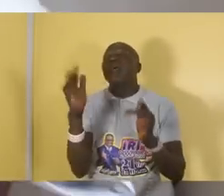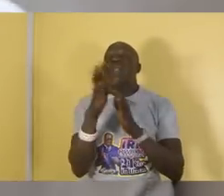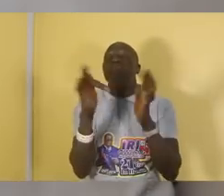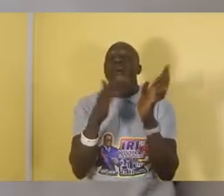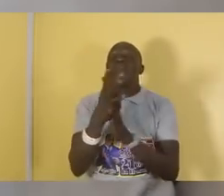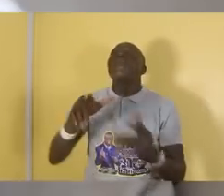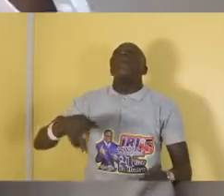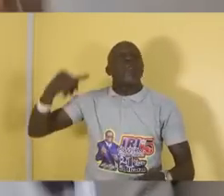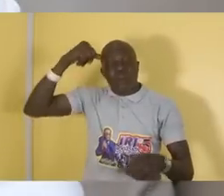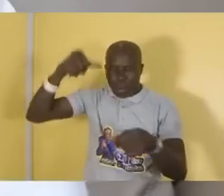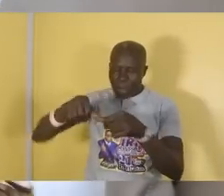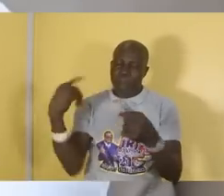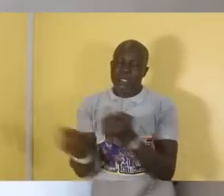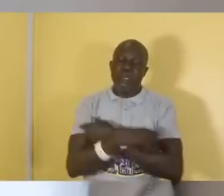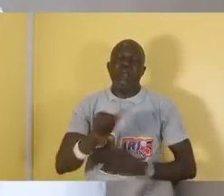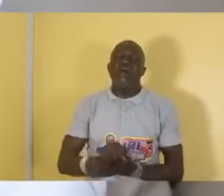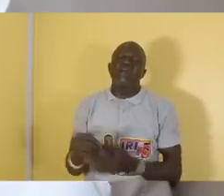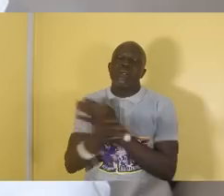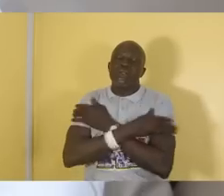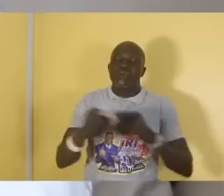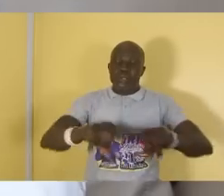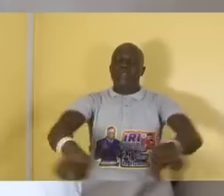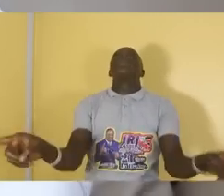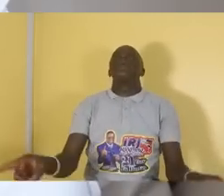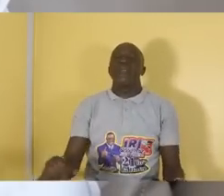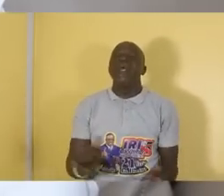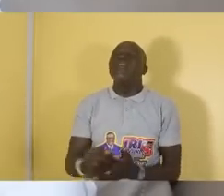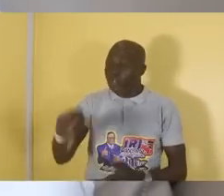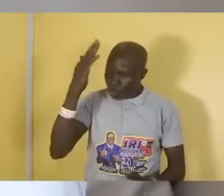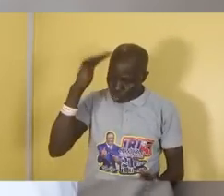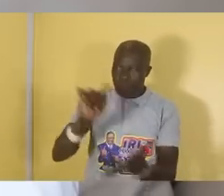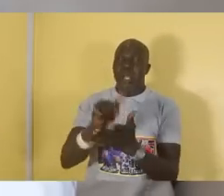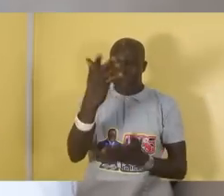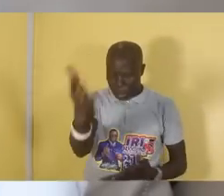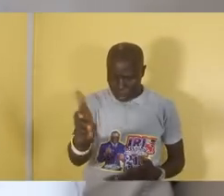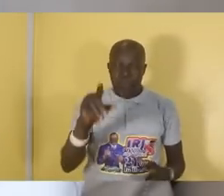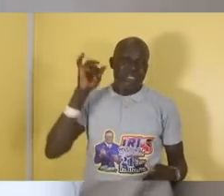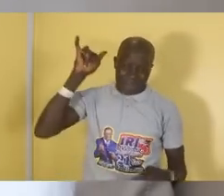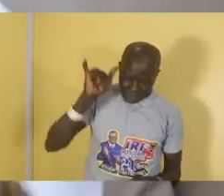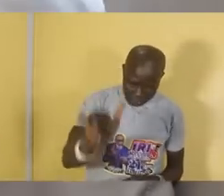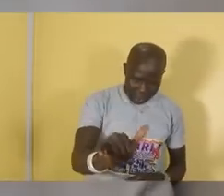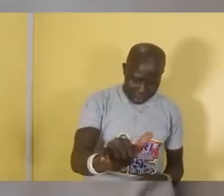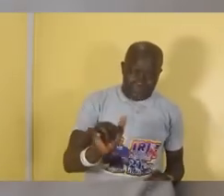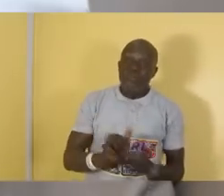if we're not your joy, it's similar to you. The Bible says, remember the Sabbath day to make it for you. And you know that.